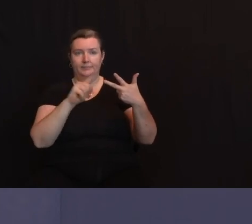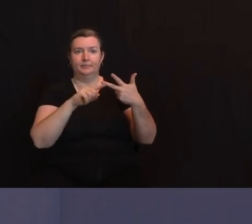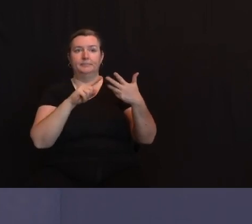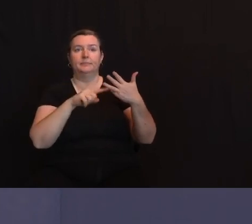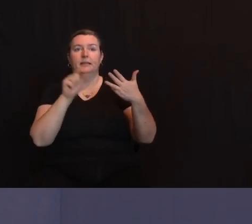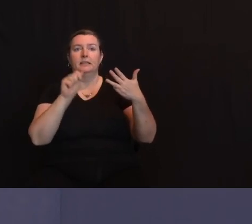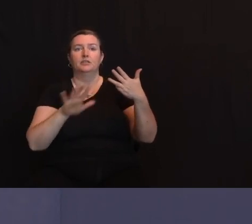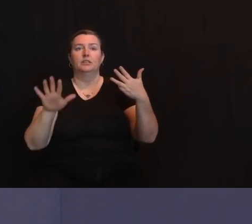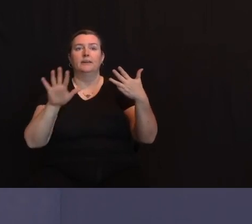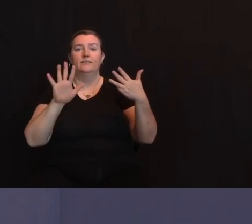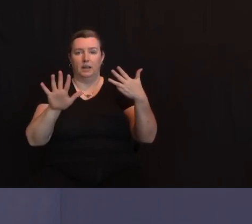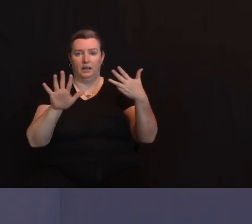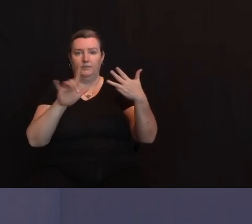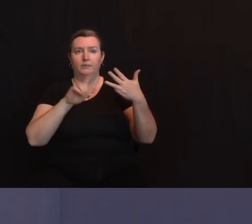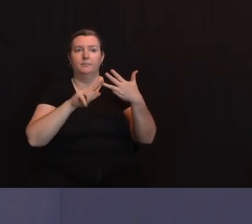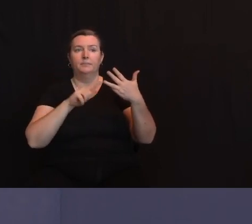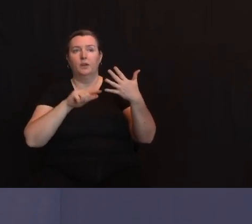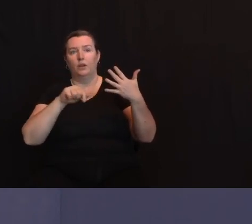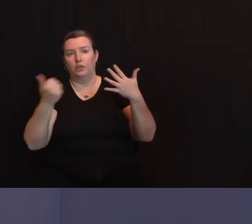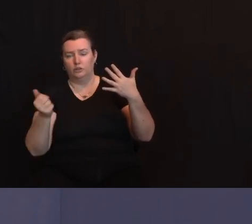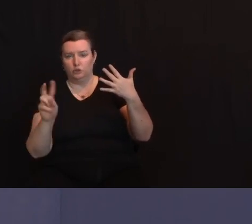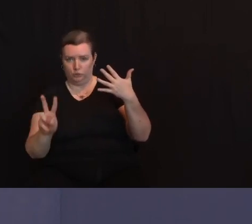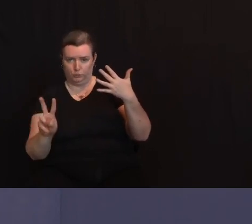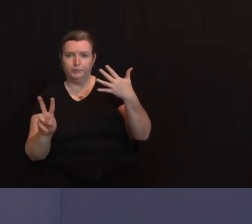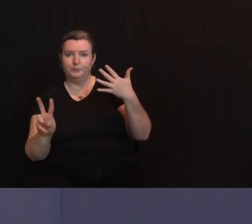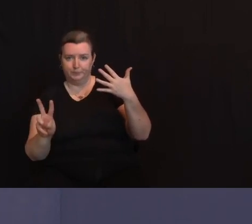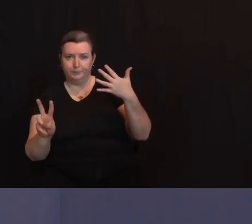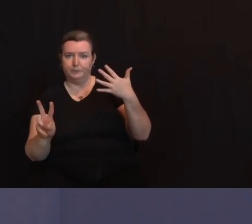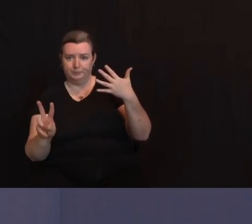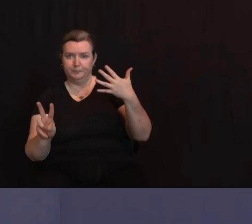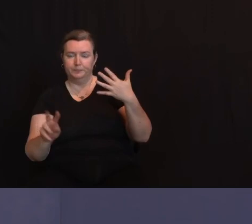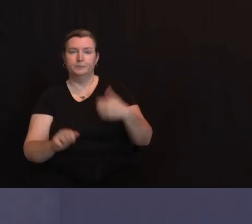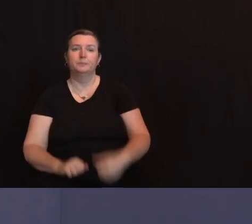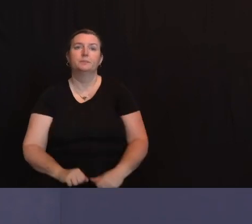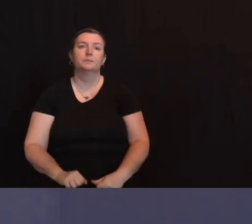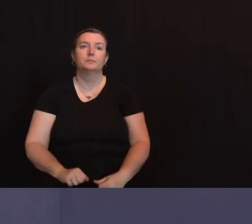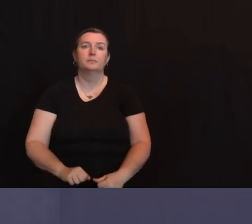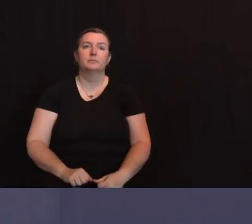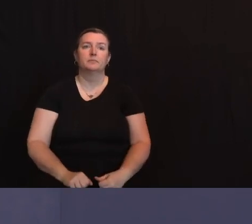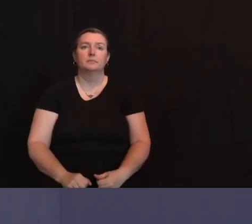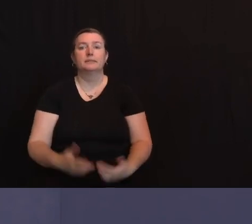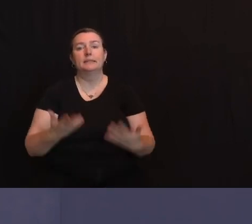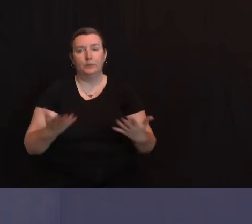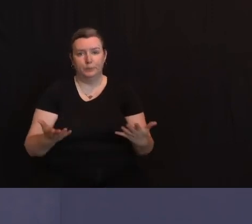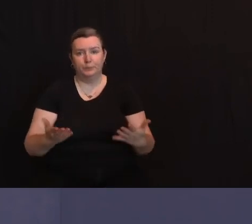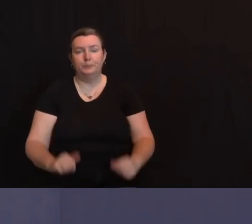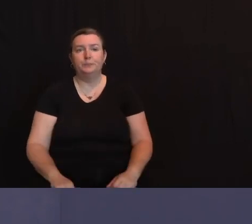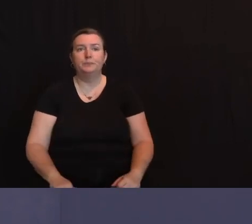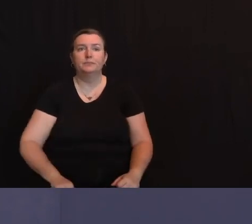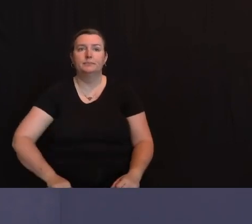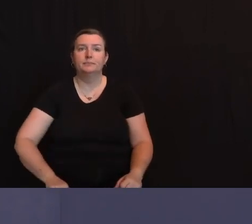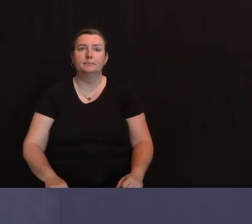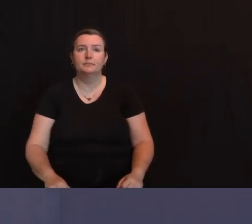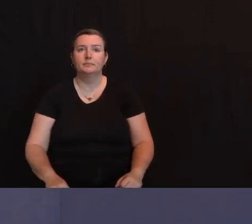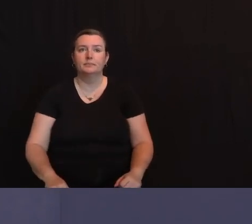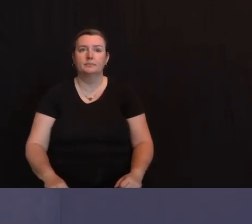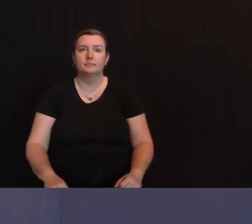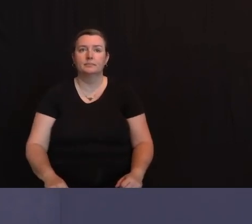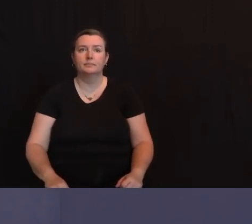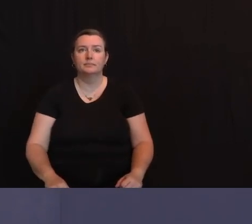other, 1.8%. As of July 19th, we are reporting all but 1